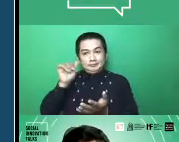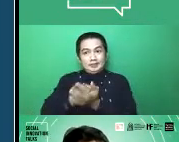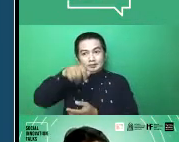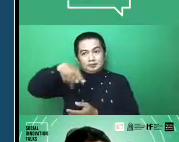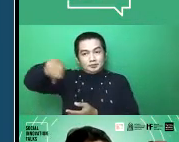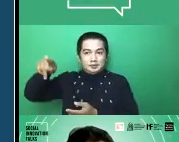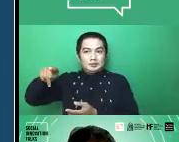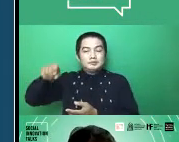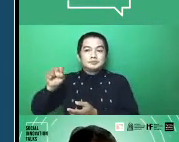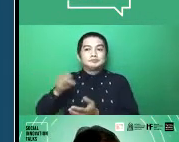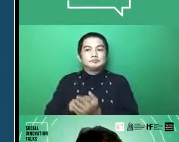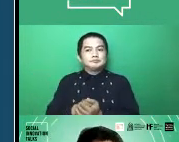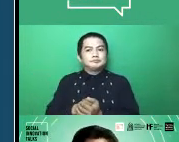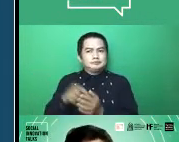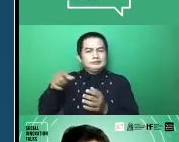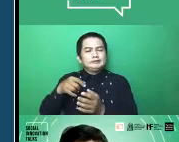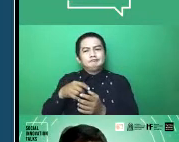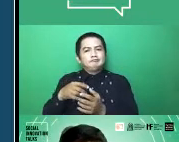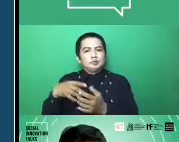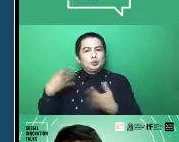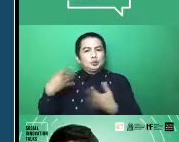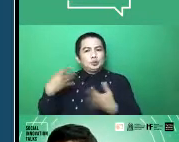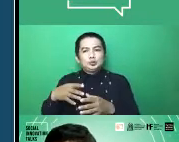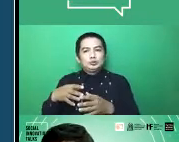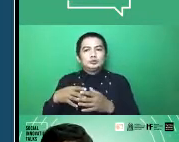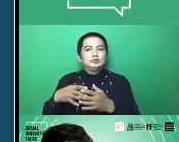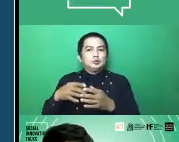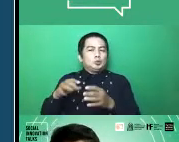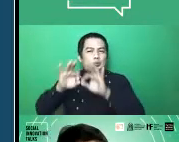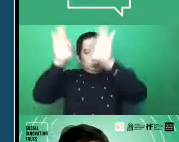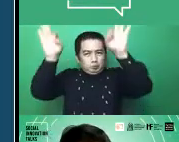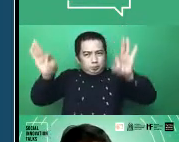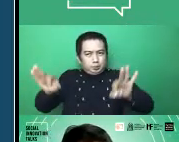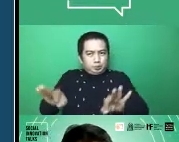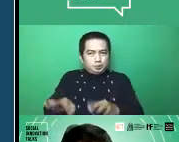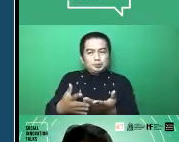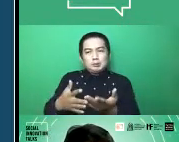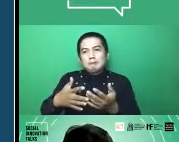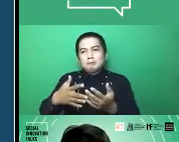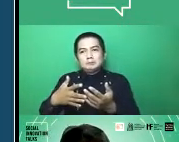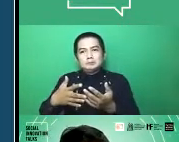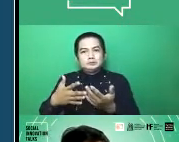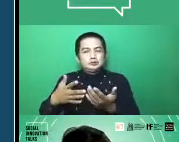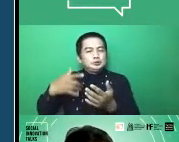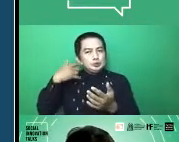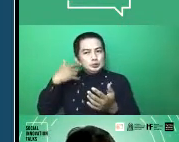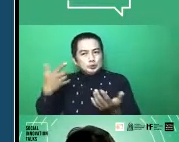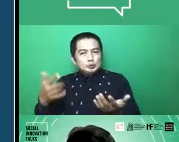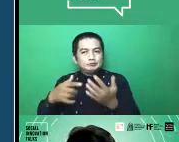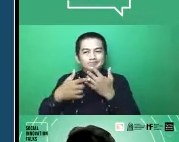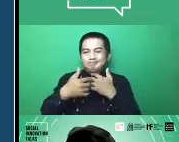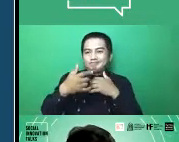this intricate shapes, these wooden forms, you could be looking at brass, jewelry, even like